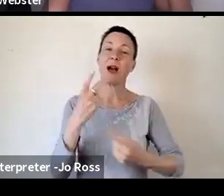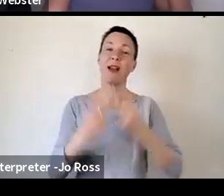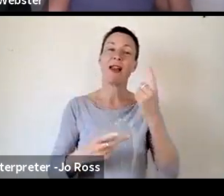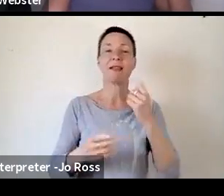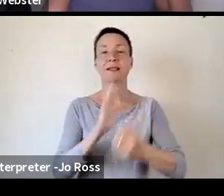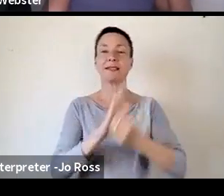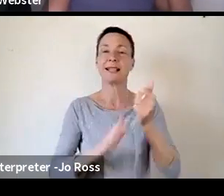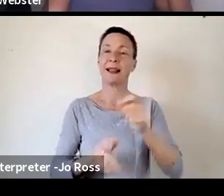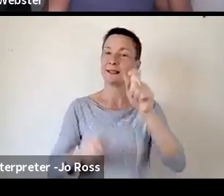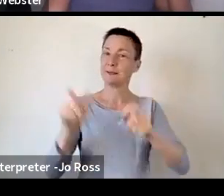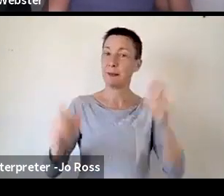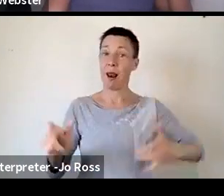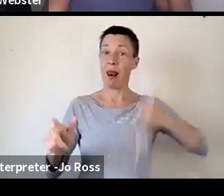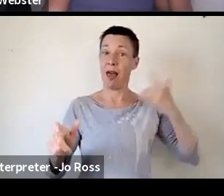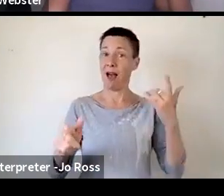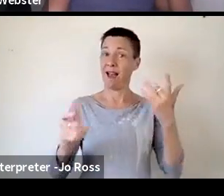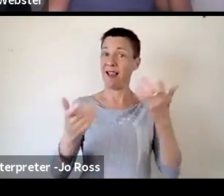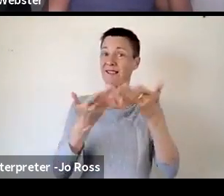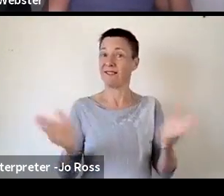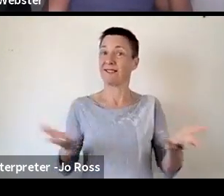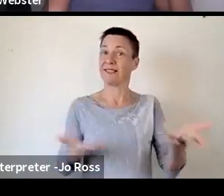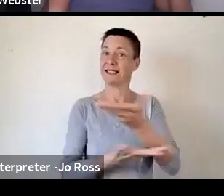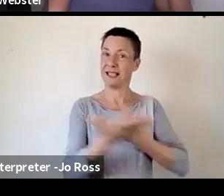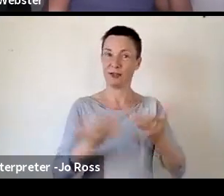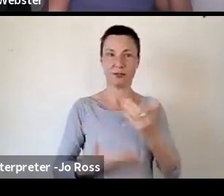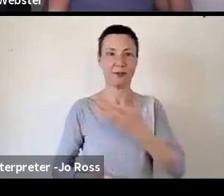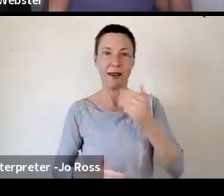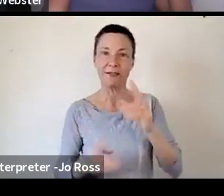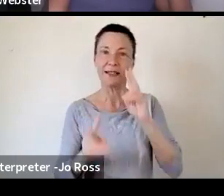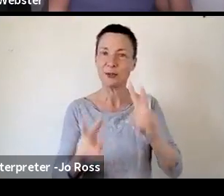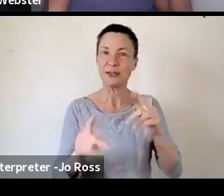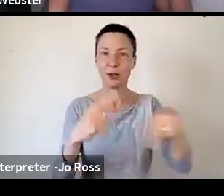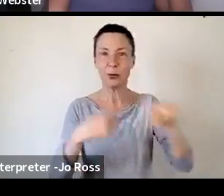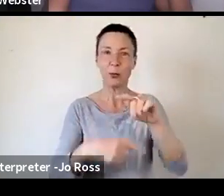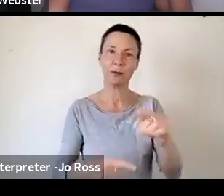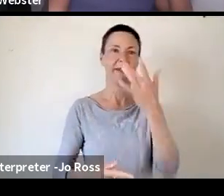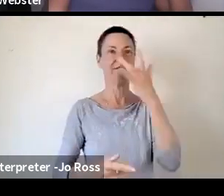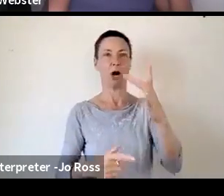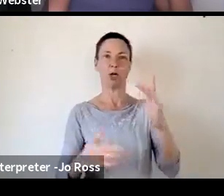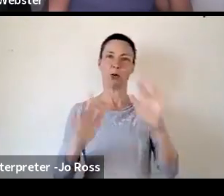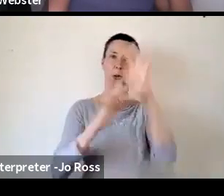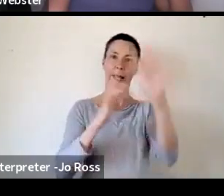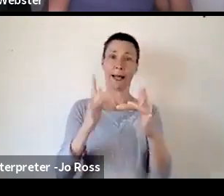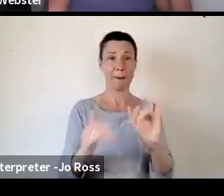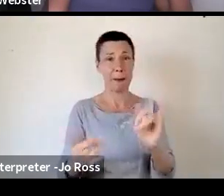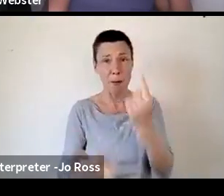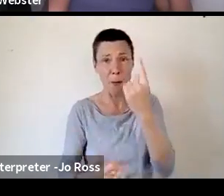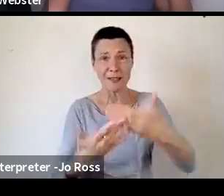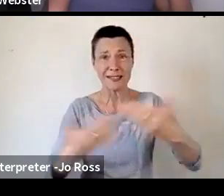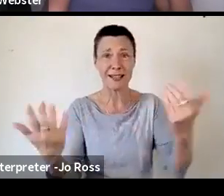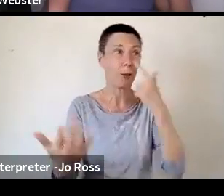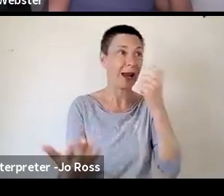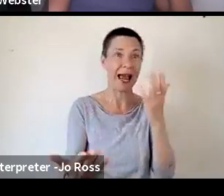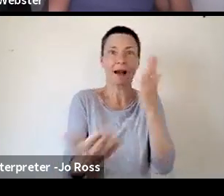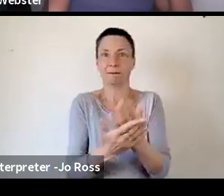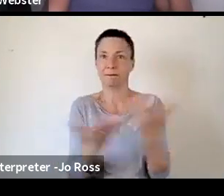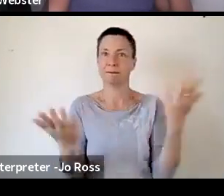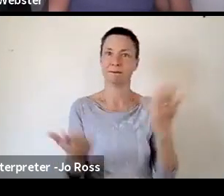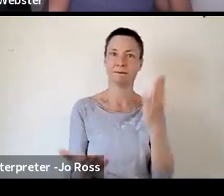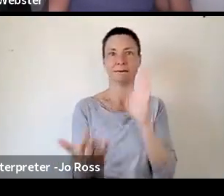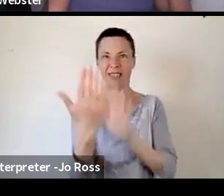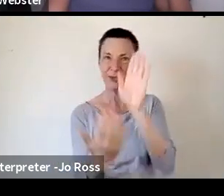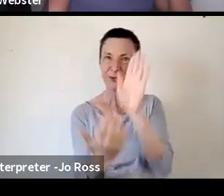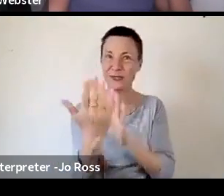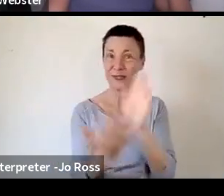Talented People live session. It's very, very lovely to see you virtually. Maybe one day we'll be able to do these in the flesh. Who